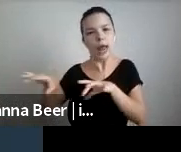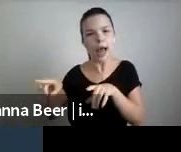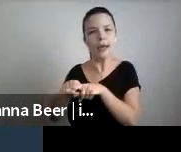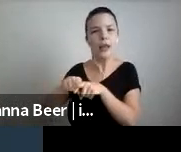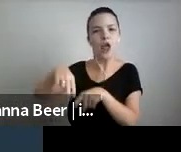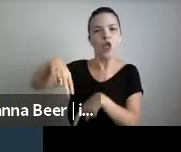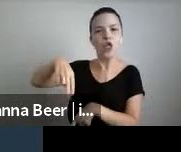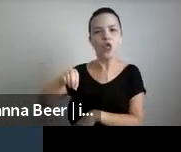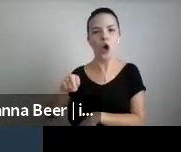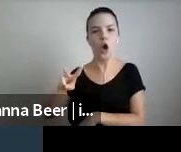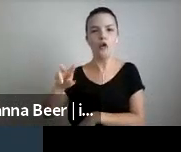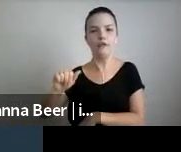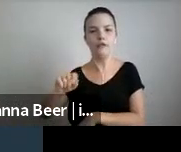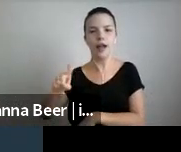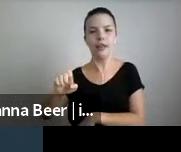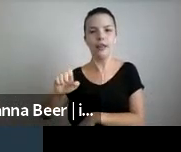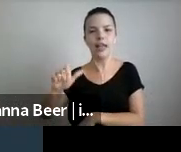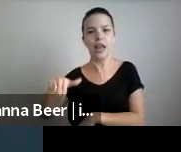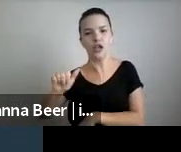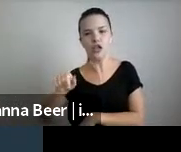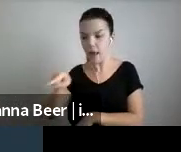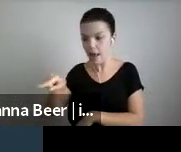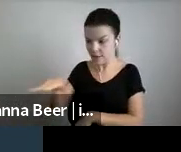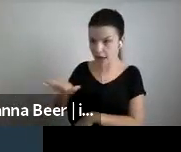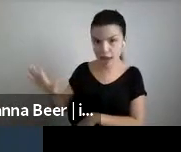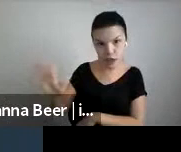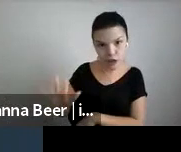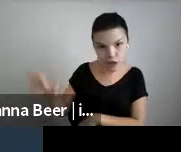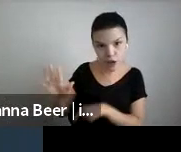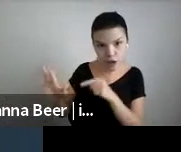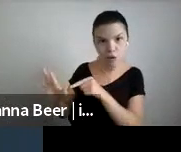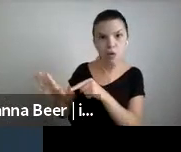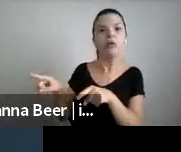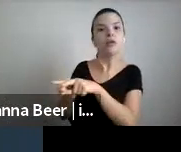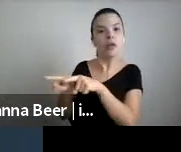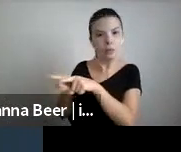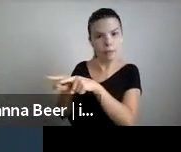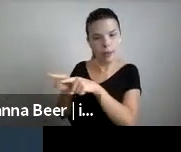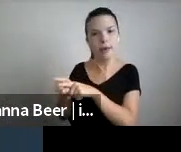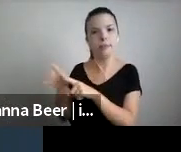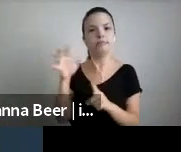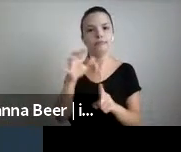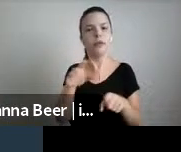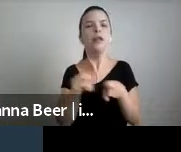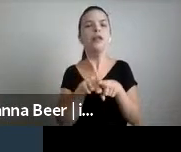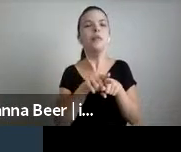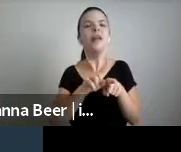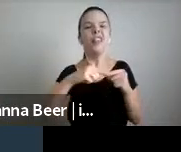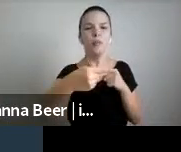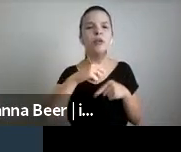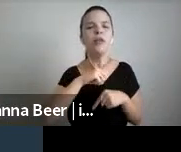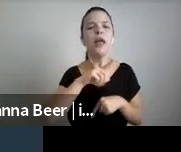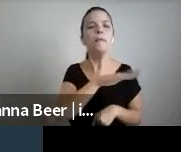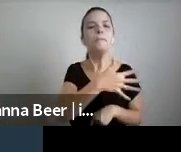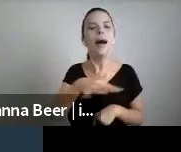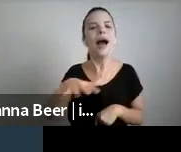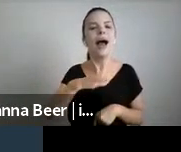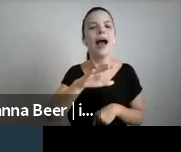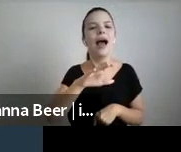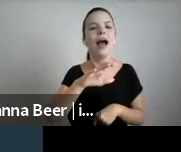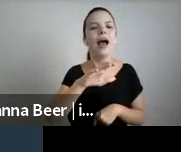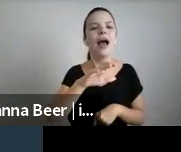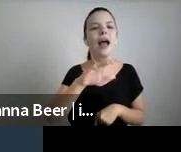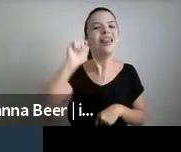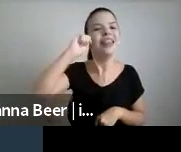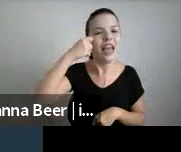the Southern Ocean, and most recently the Black Sea and the Caspian Sea, which will